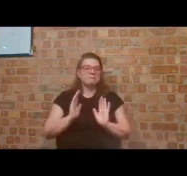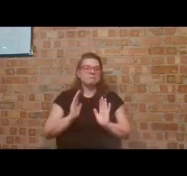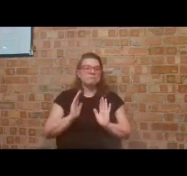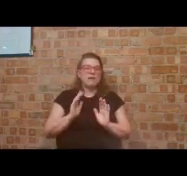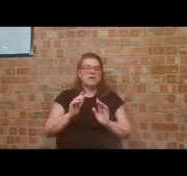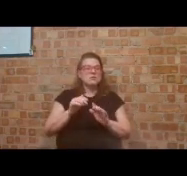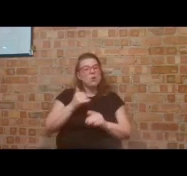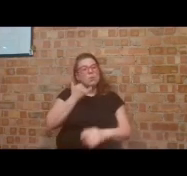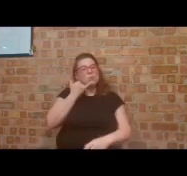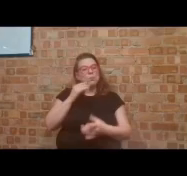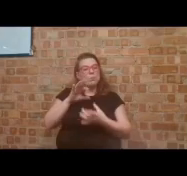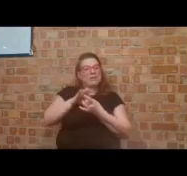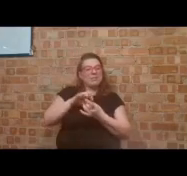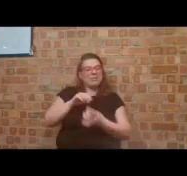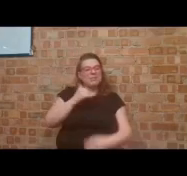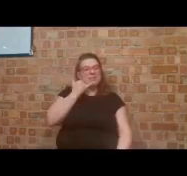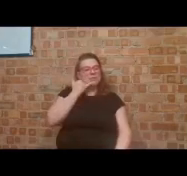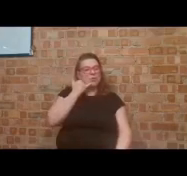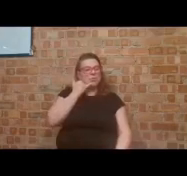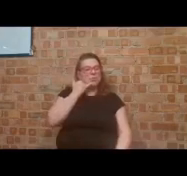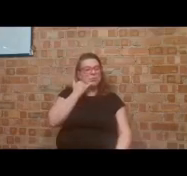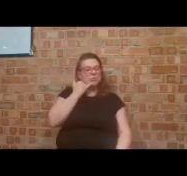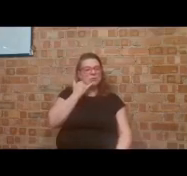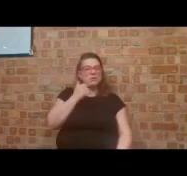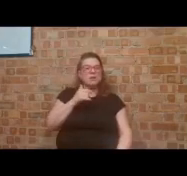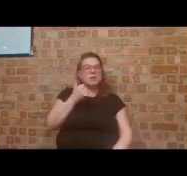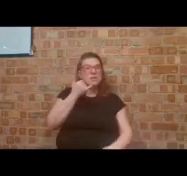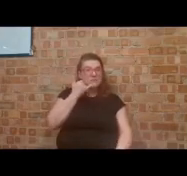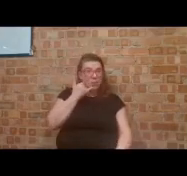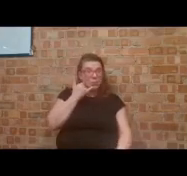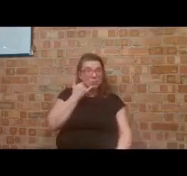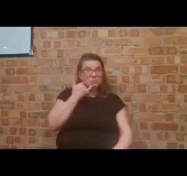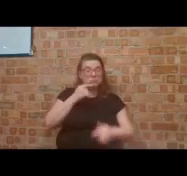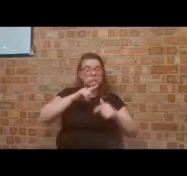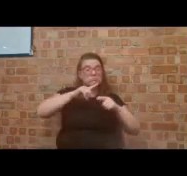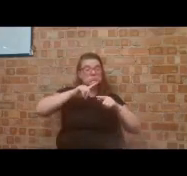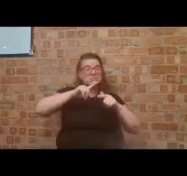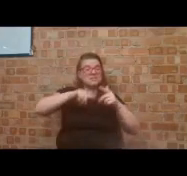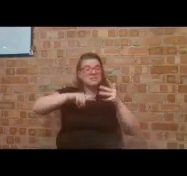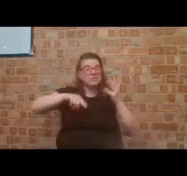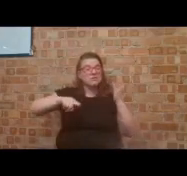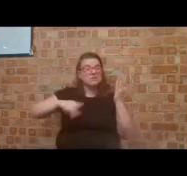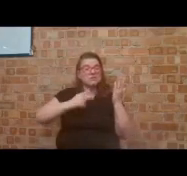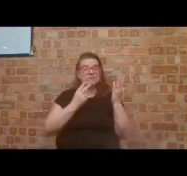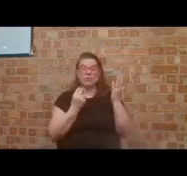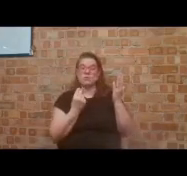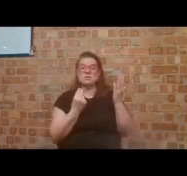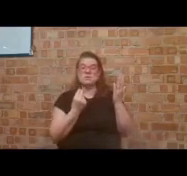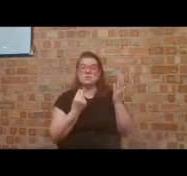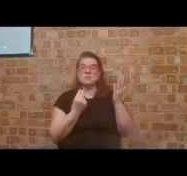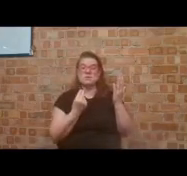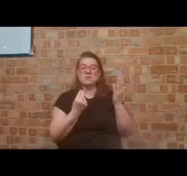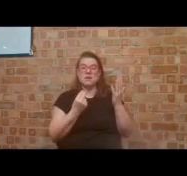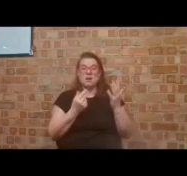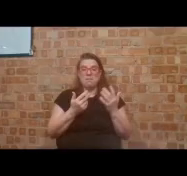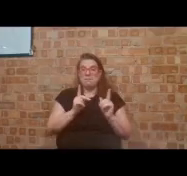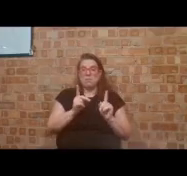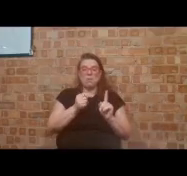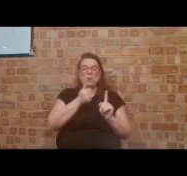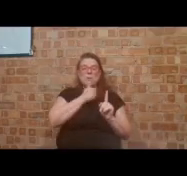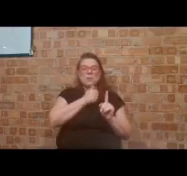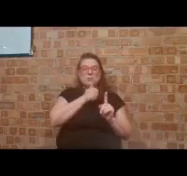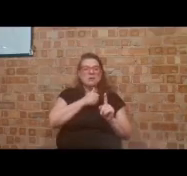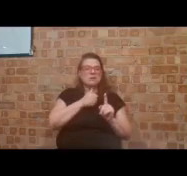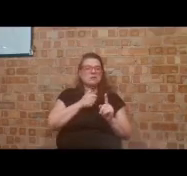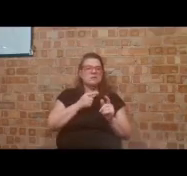comes with the phone by default. The phone actually comes with a number of voices, but the voice that's in use by